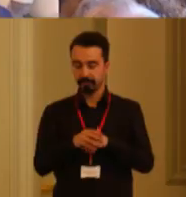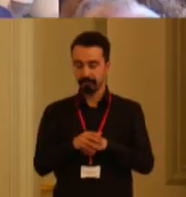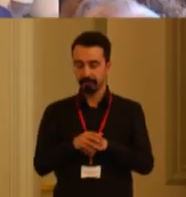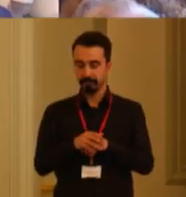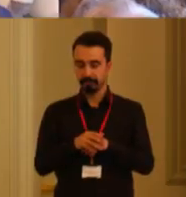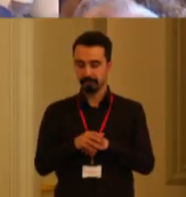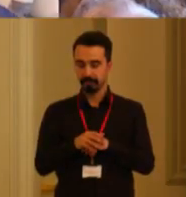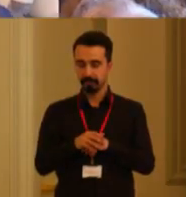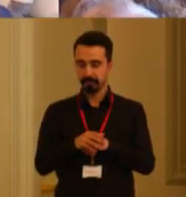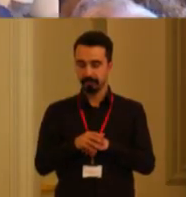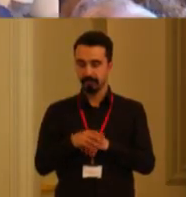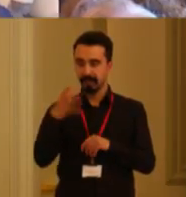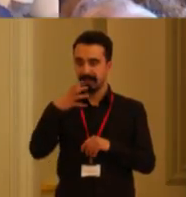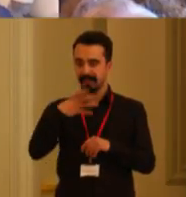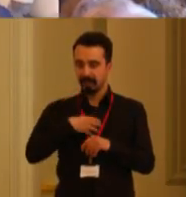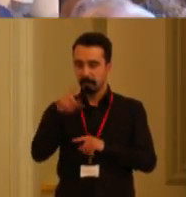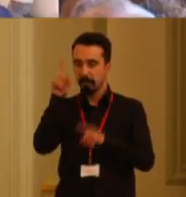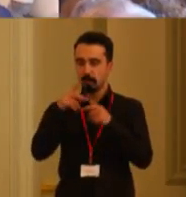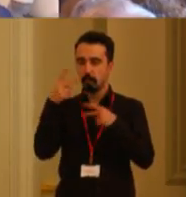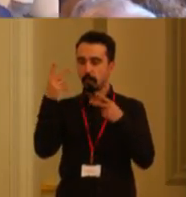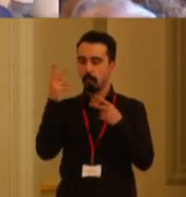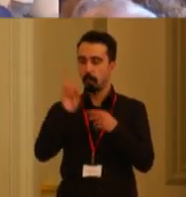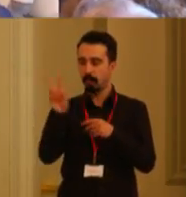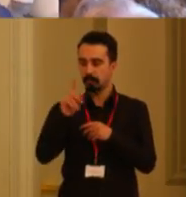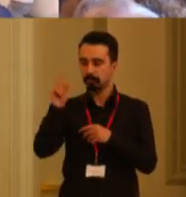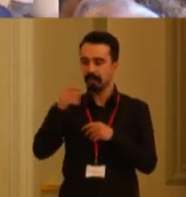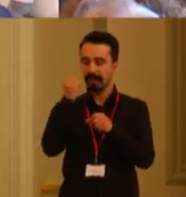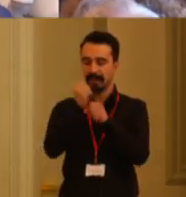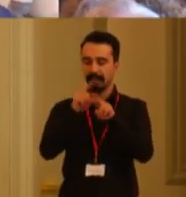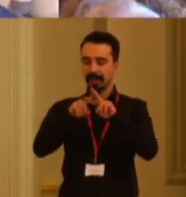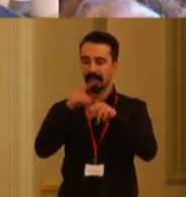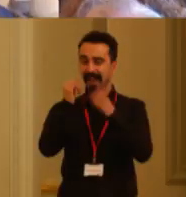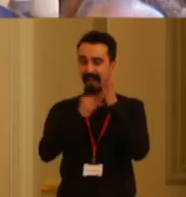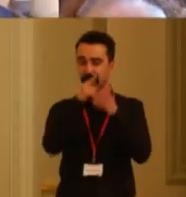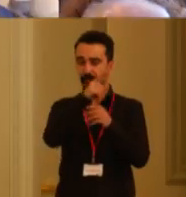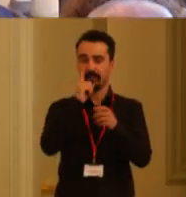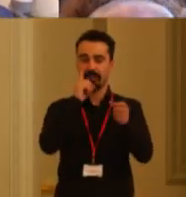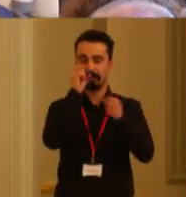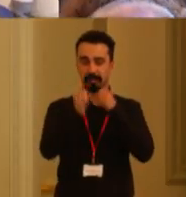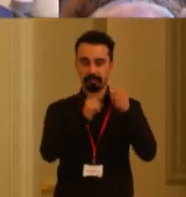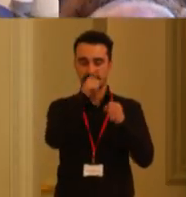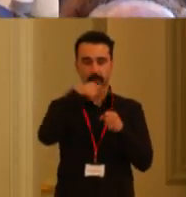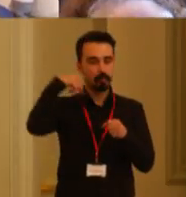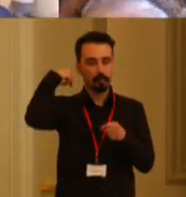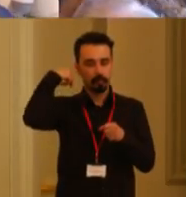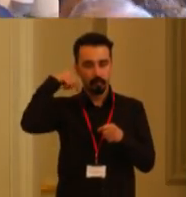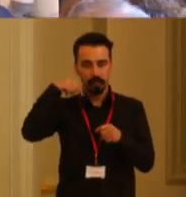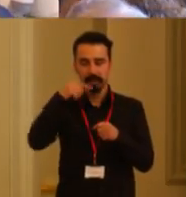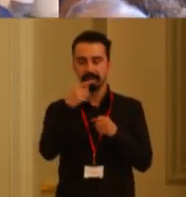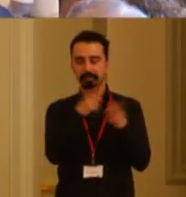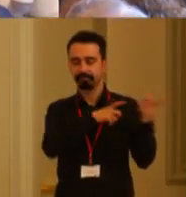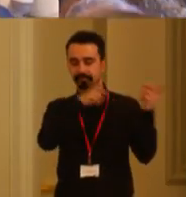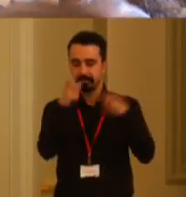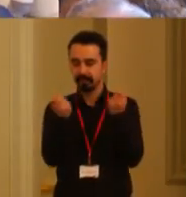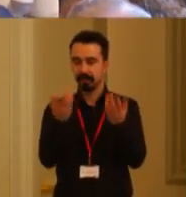got to join forces and we're there to support them. We've designed our own model. We've worked with the